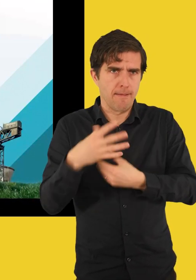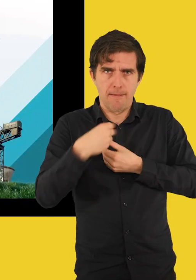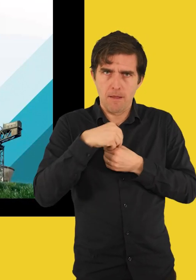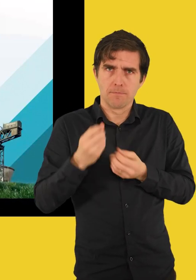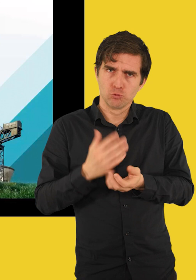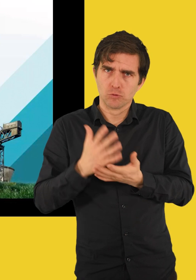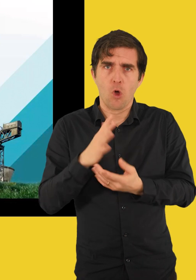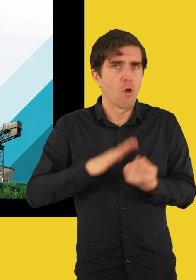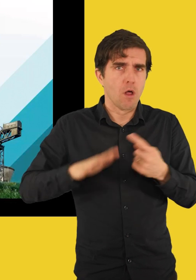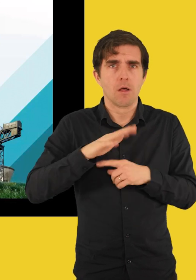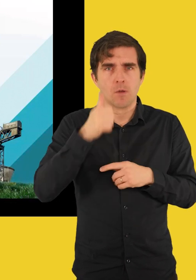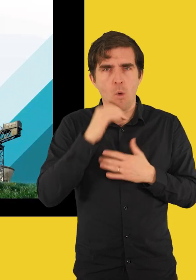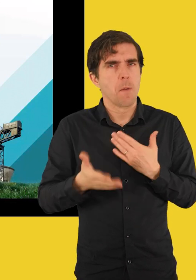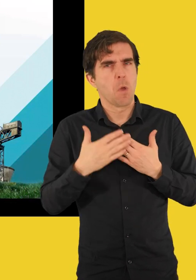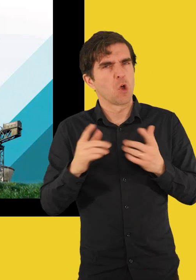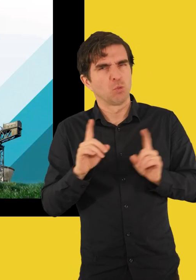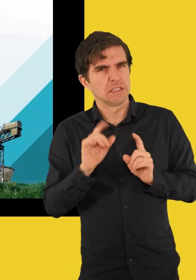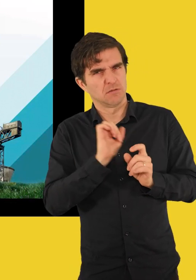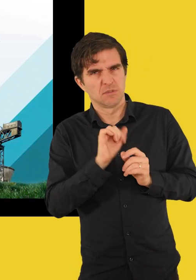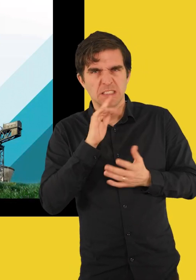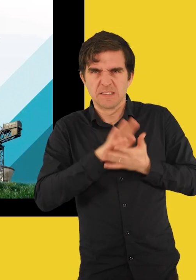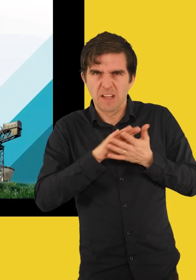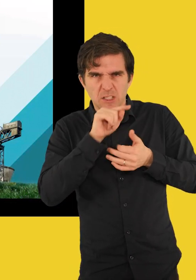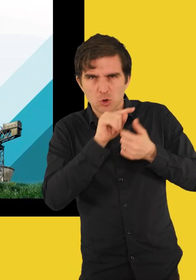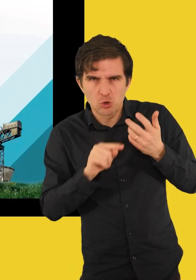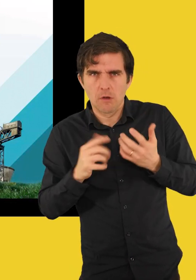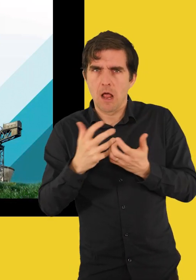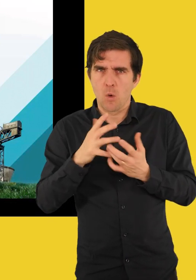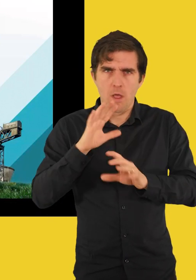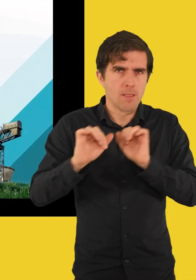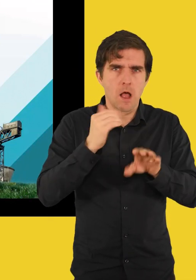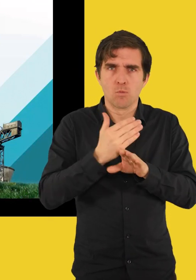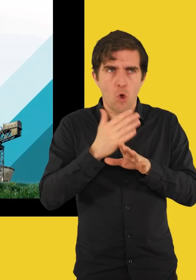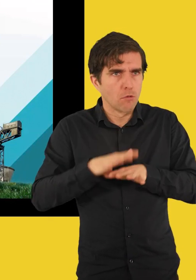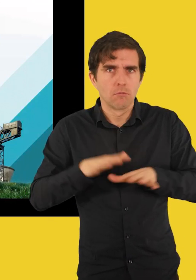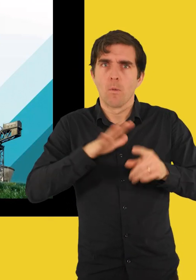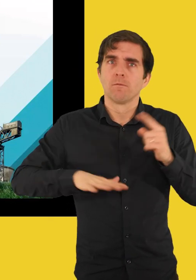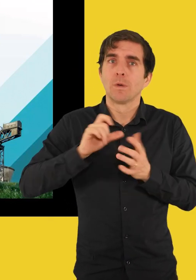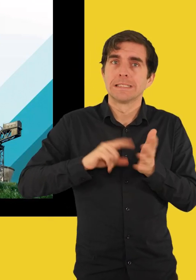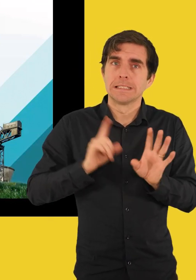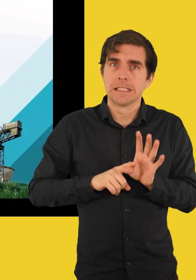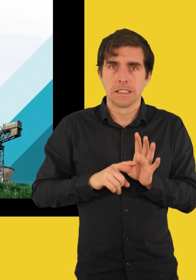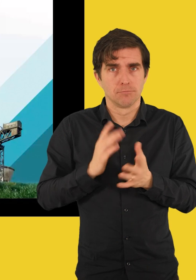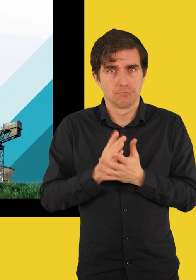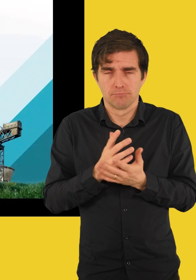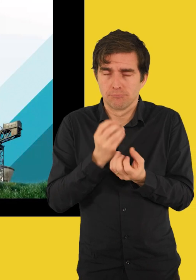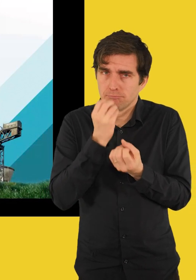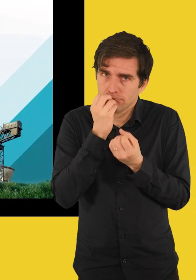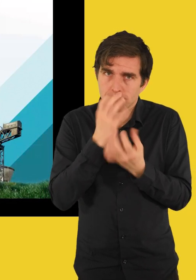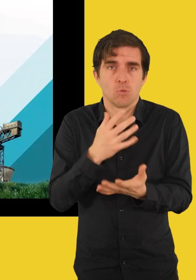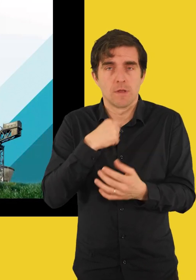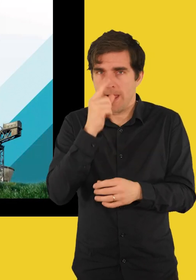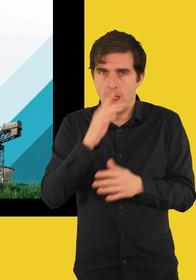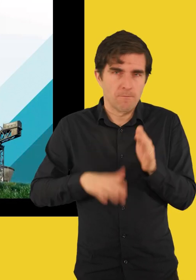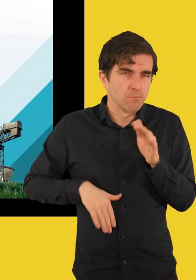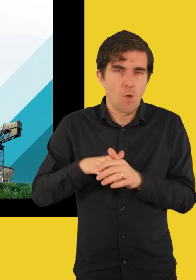opportunity to ensure that people know a bit more about the definitions and how their work contributes to those across the city. It's also been fantastic that